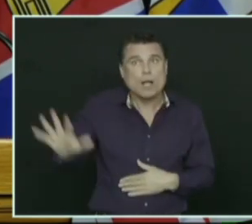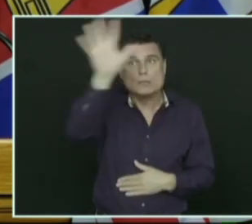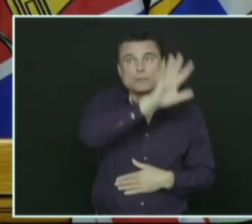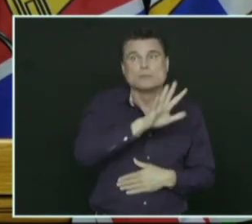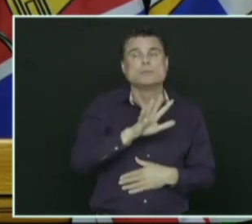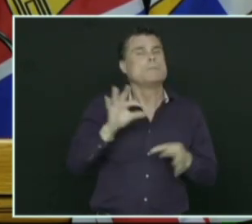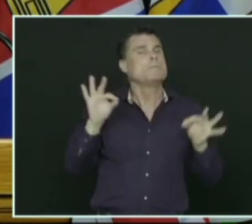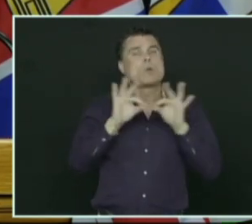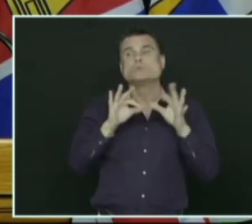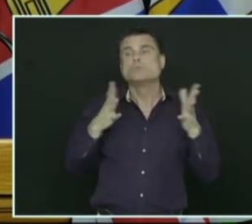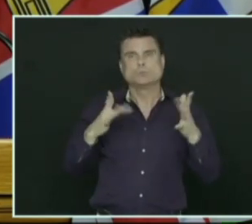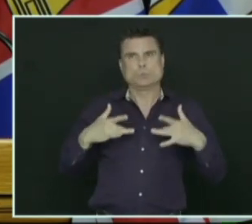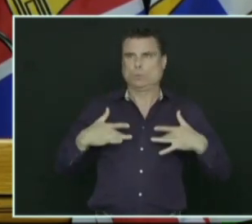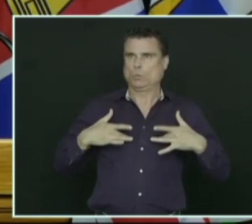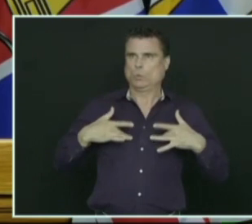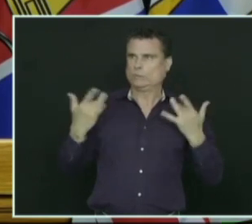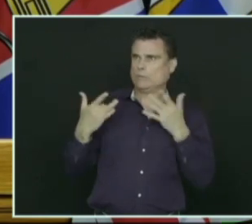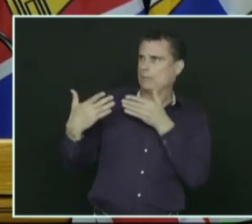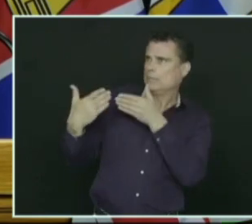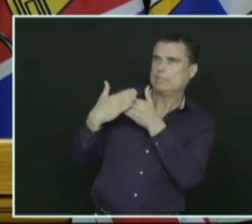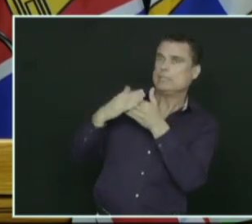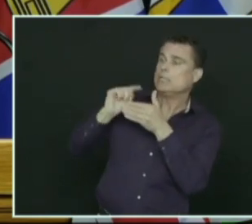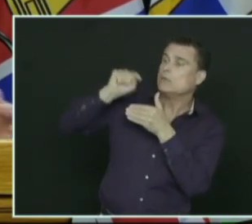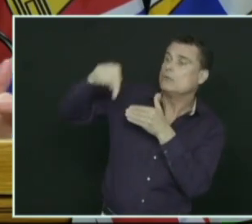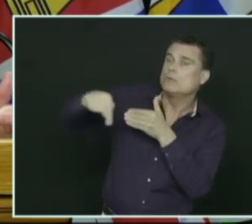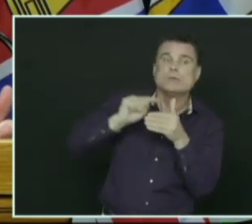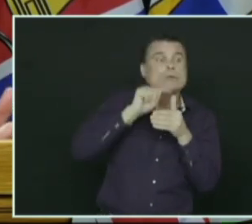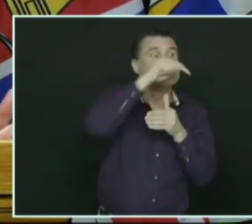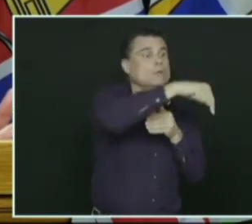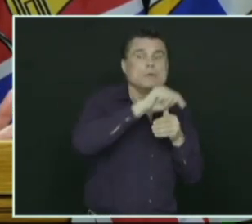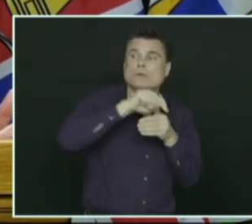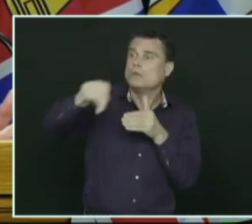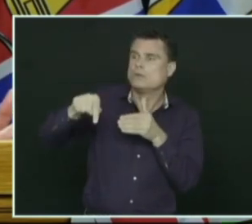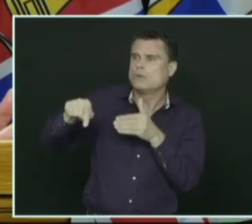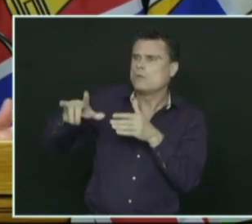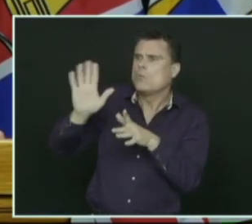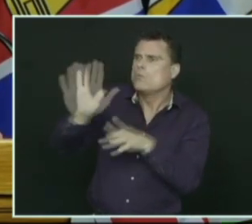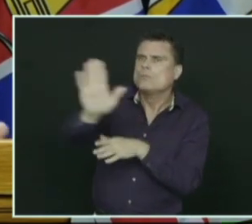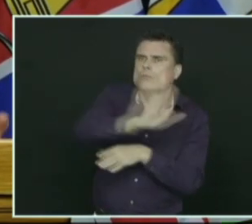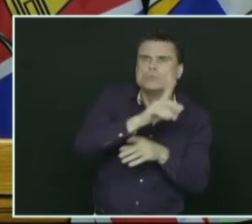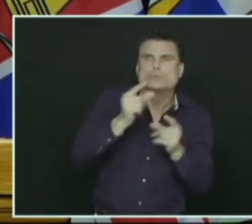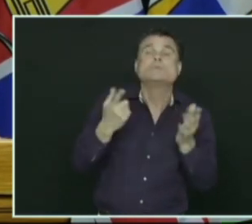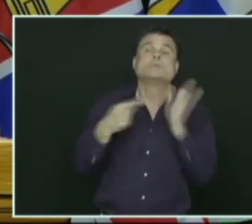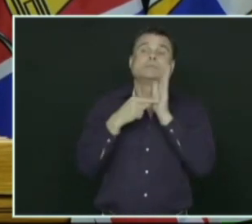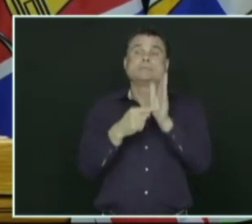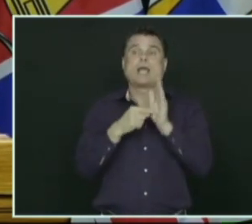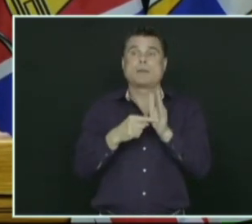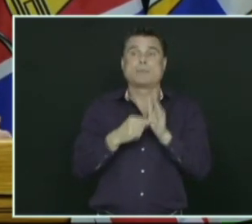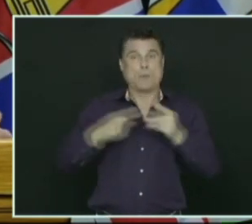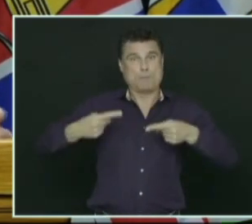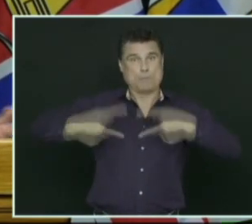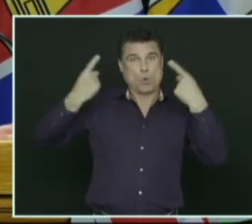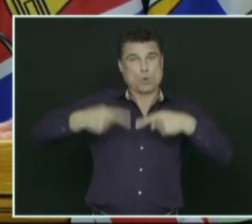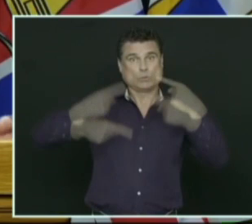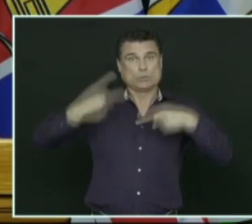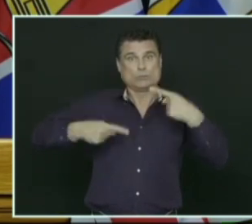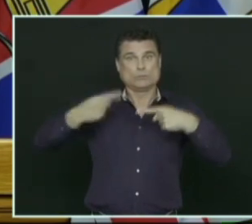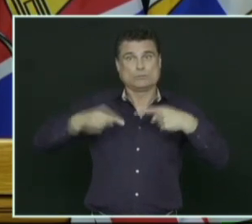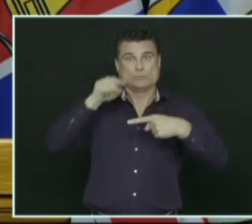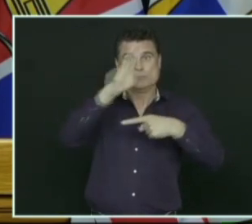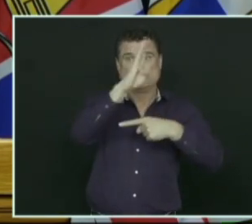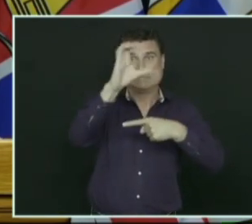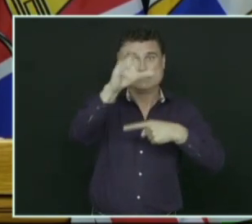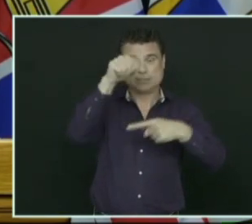numbers of COVID-19 should we start to see them without compromising the rest of the care system. So it's complicated, and we of course